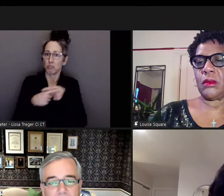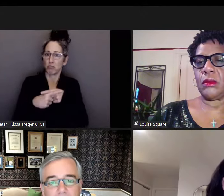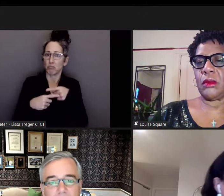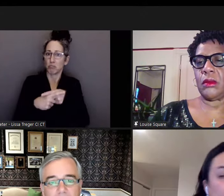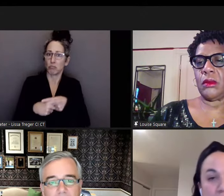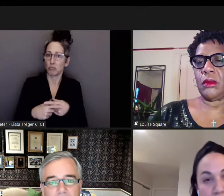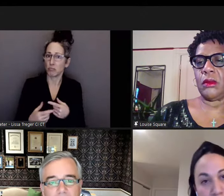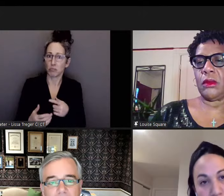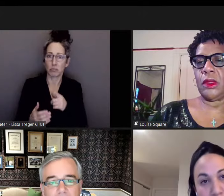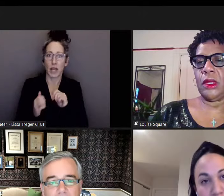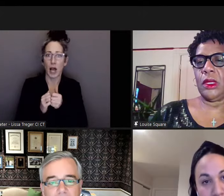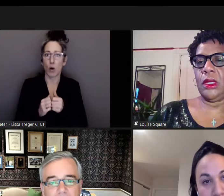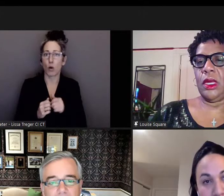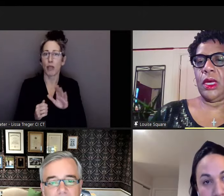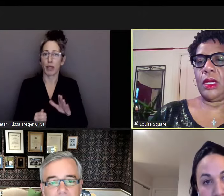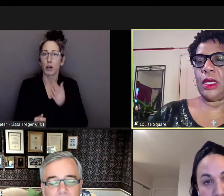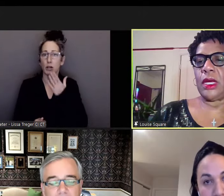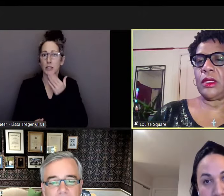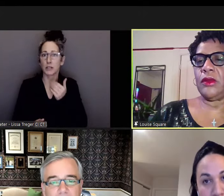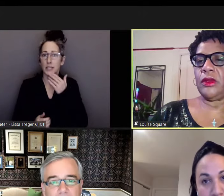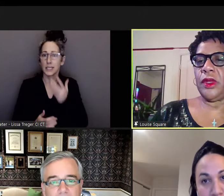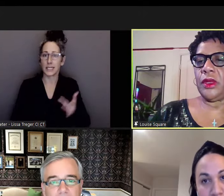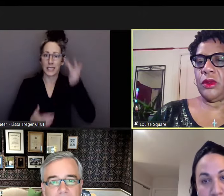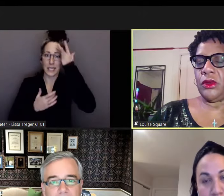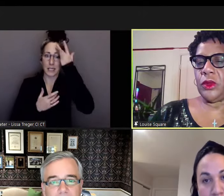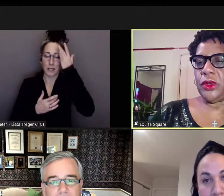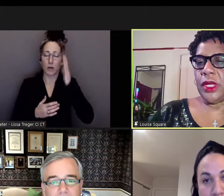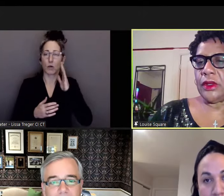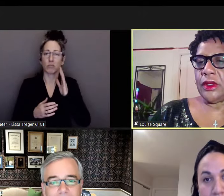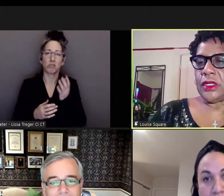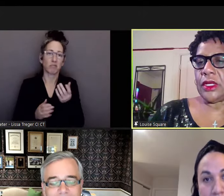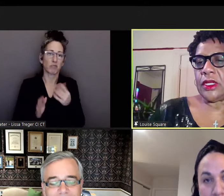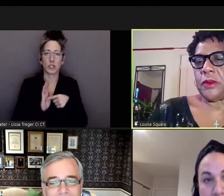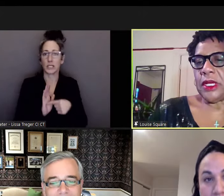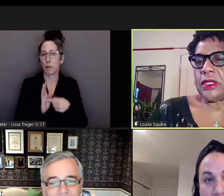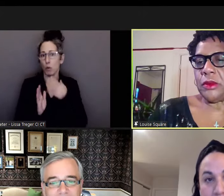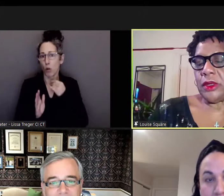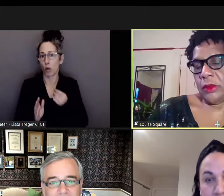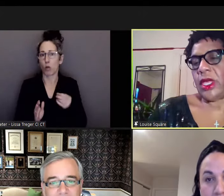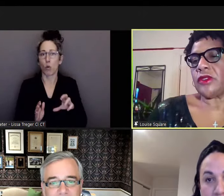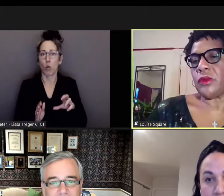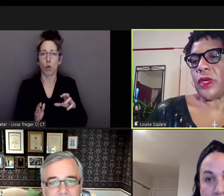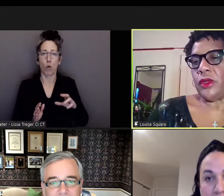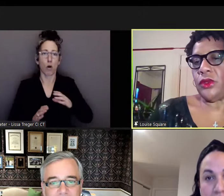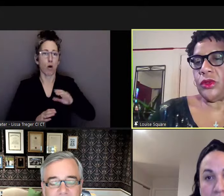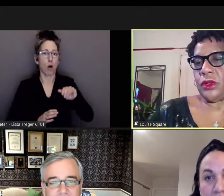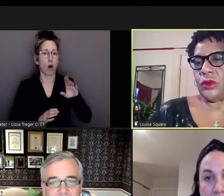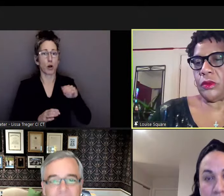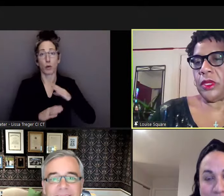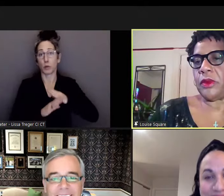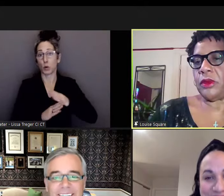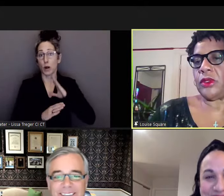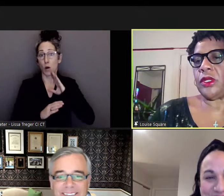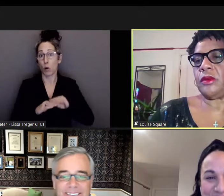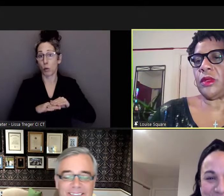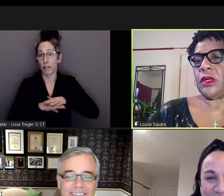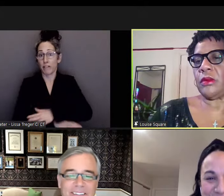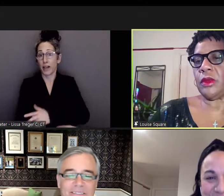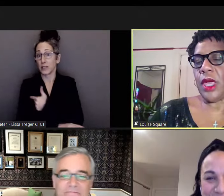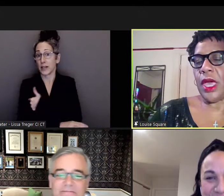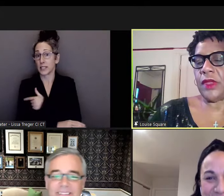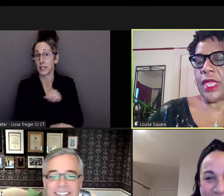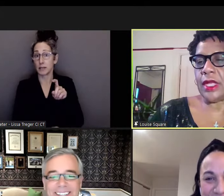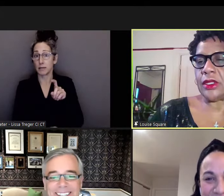their vaccination? Yeah, Dr. Davila, would you like to address that, especially because of what you do and the people you